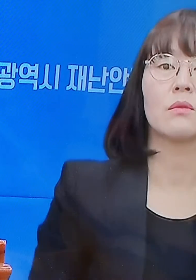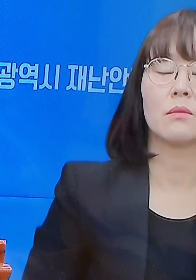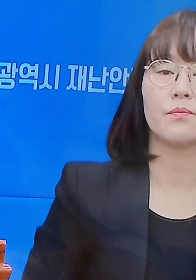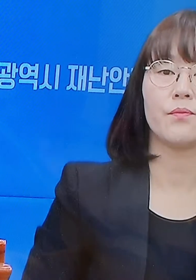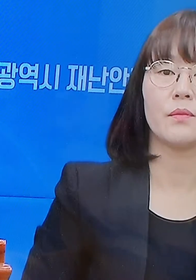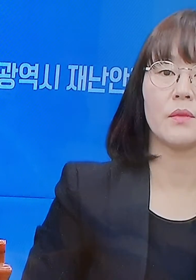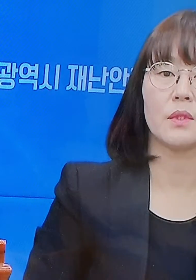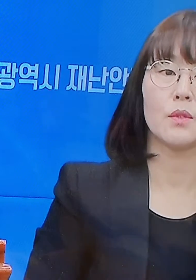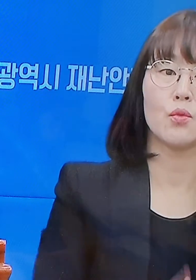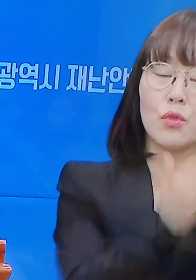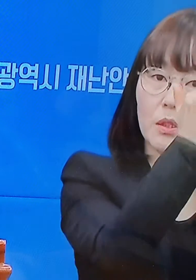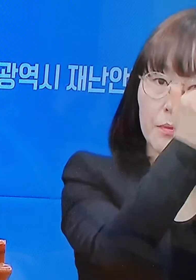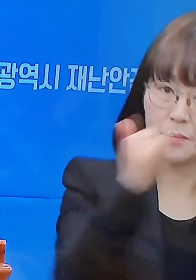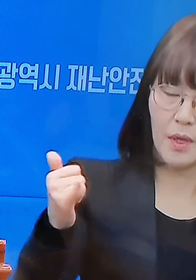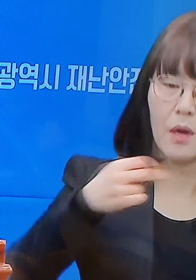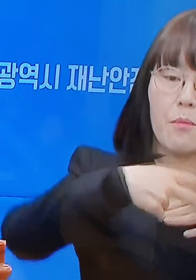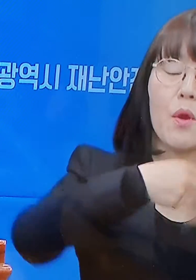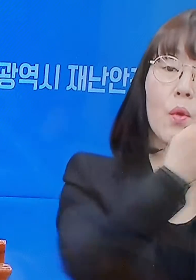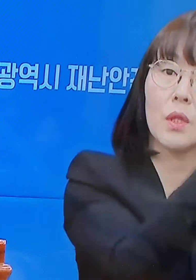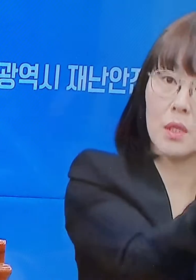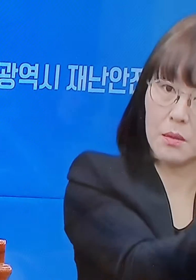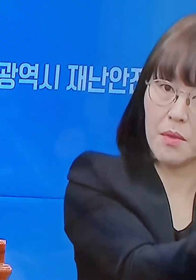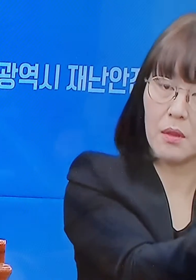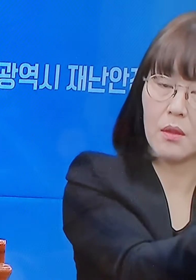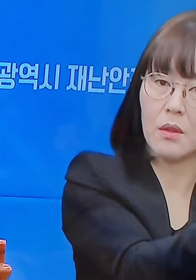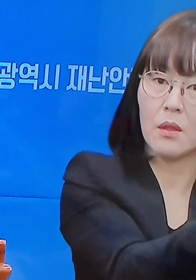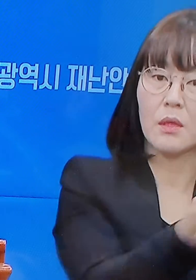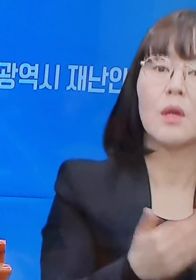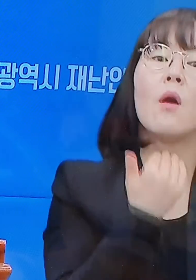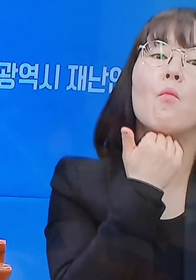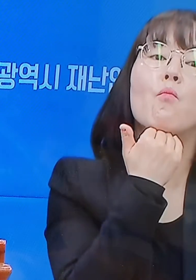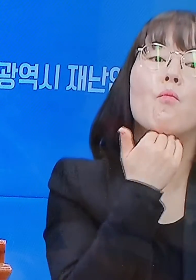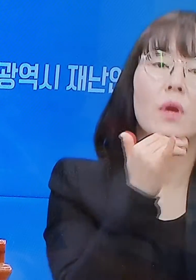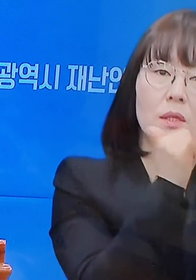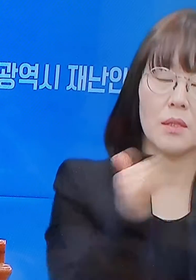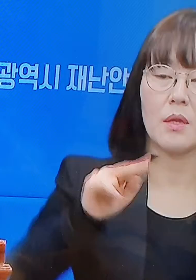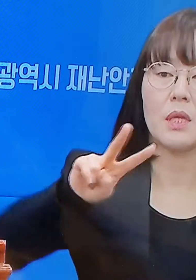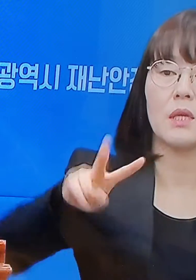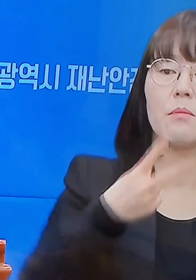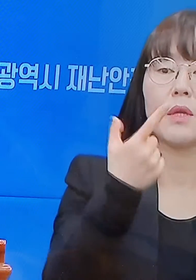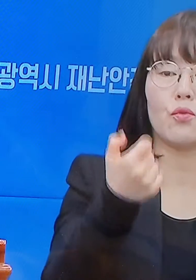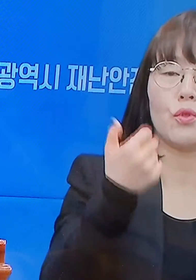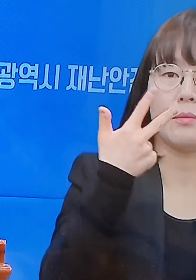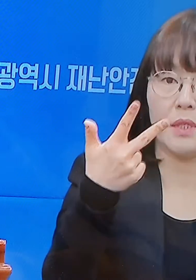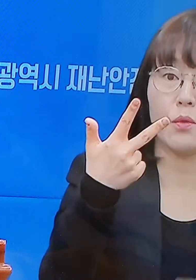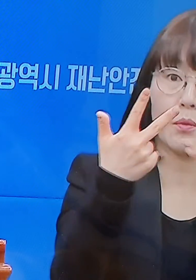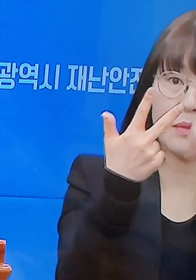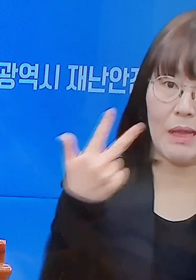cavity, to get ready to move to another host.